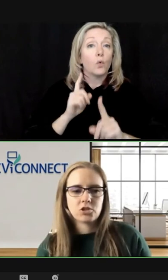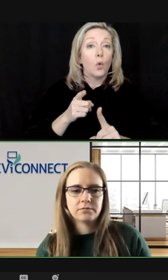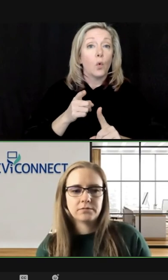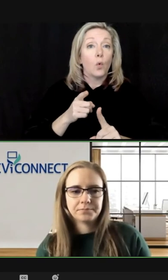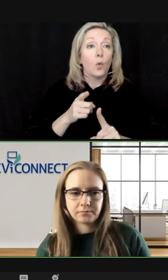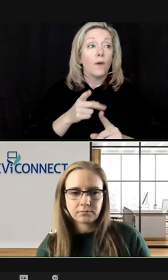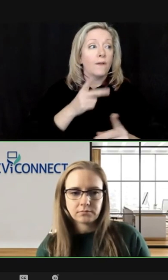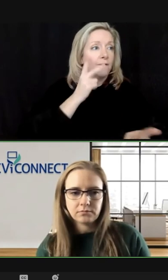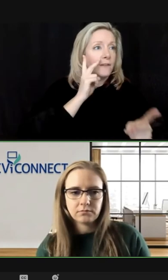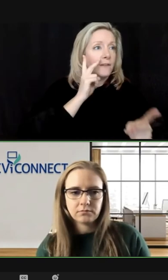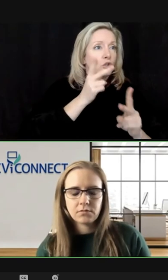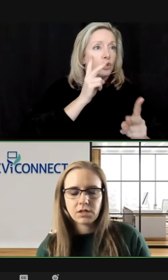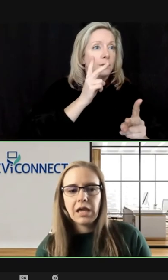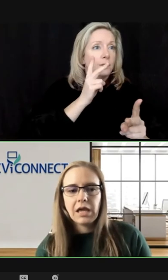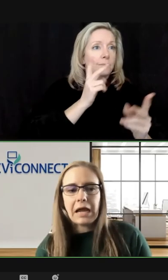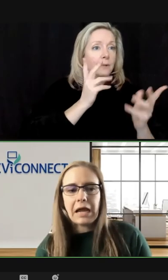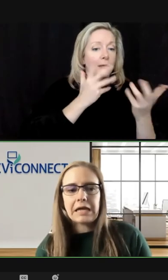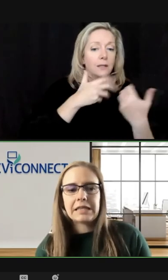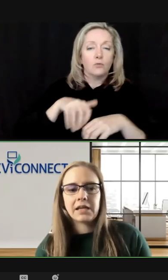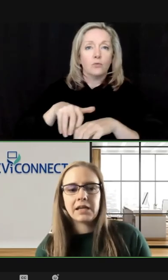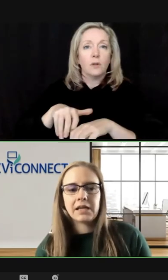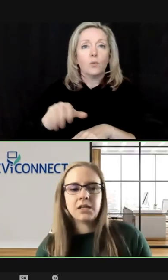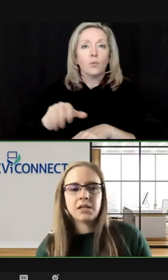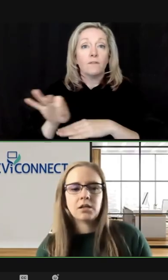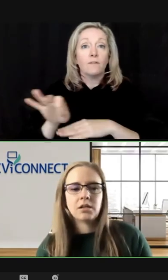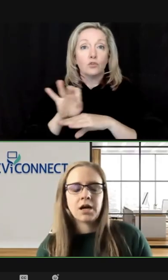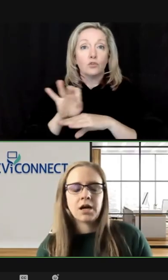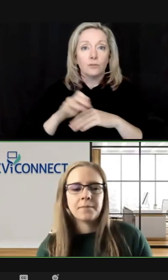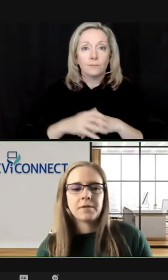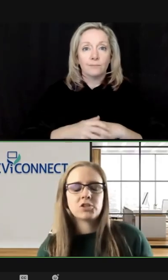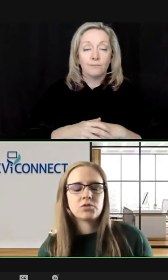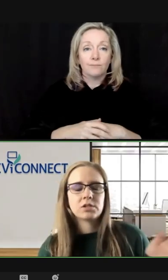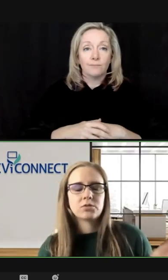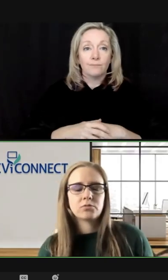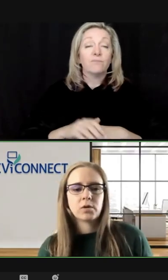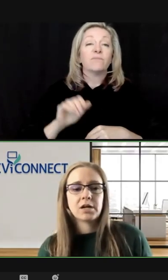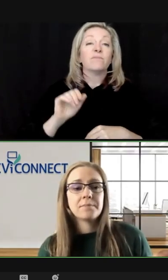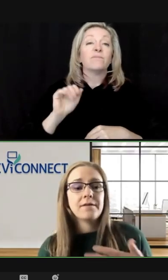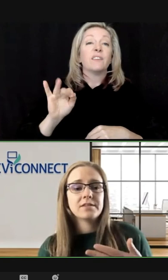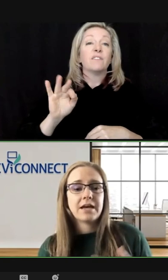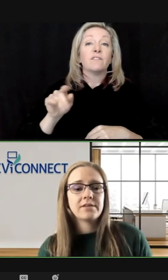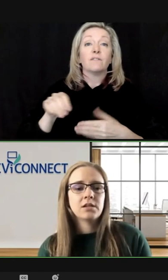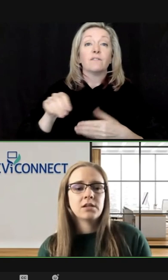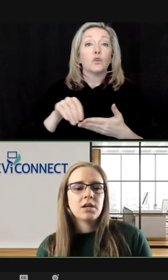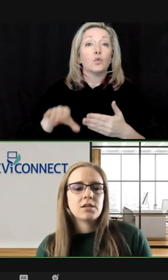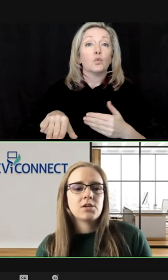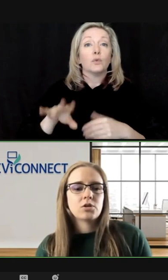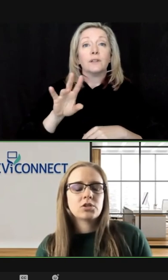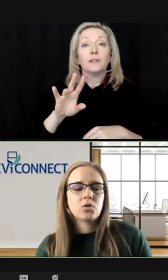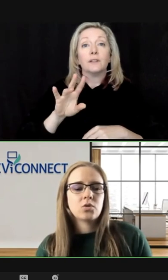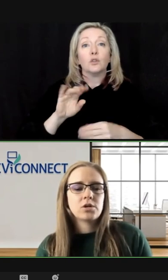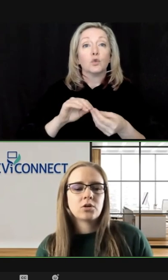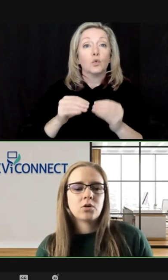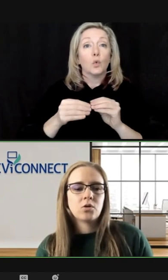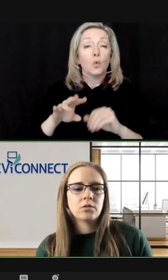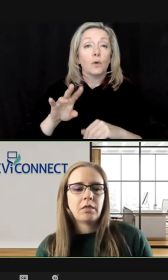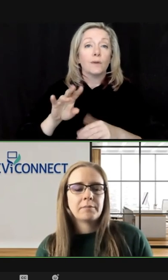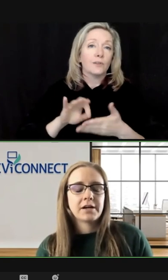with function. And then if a student is scoring above a 7, your